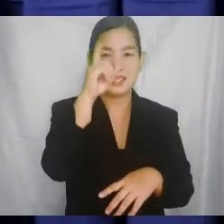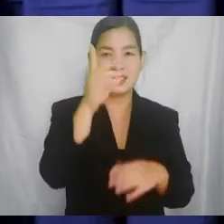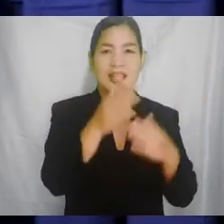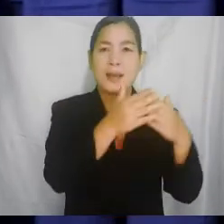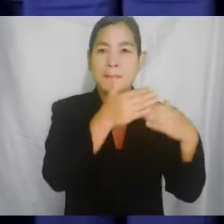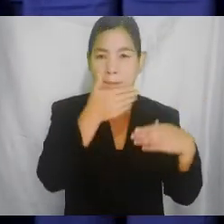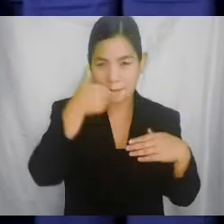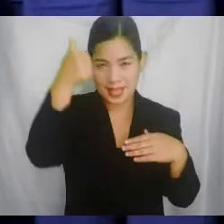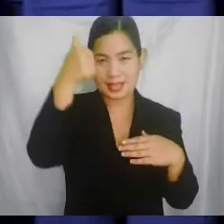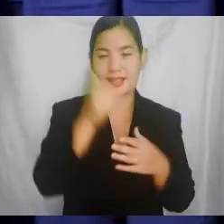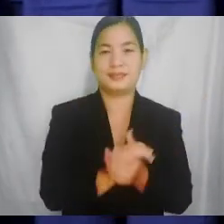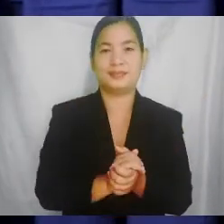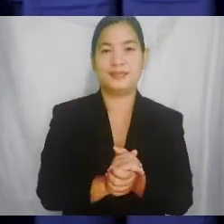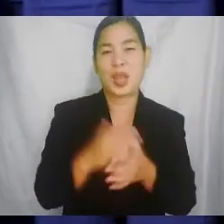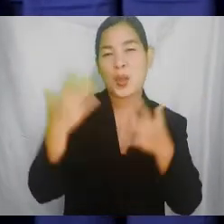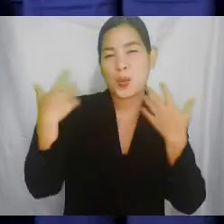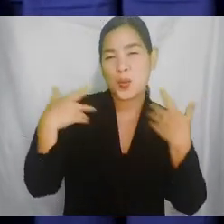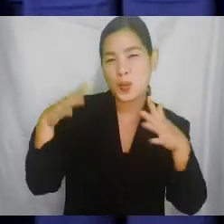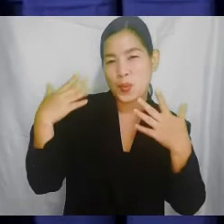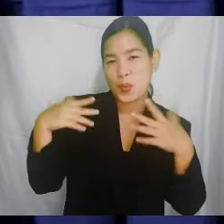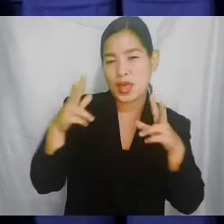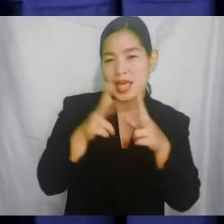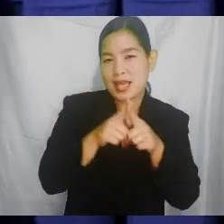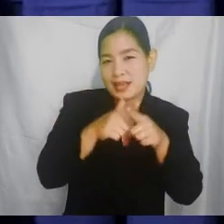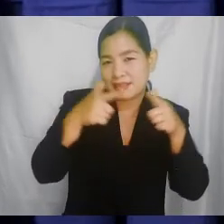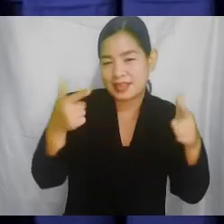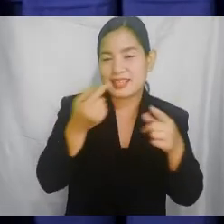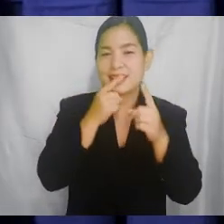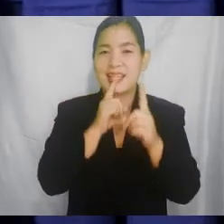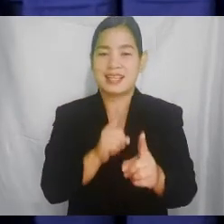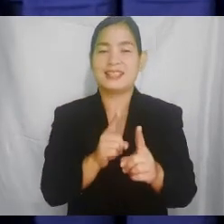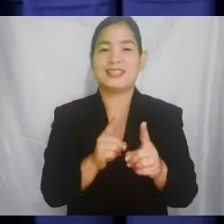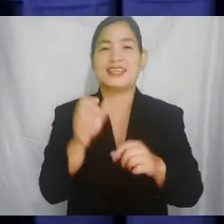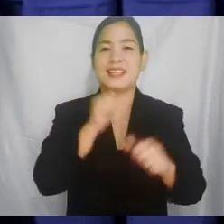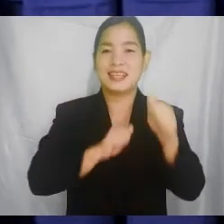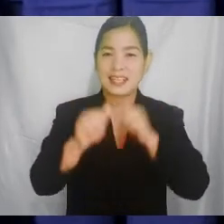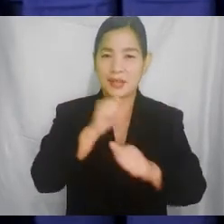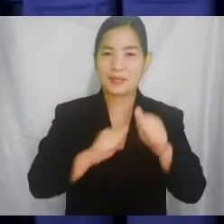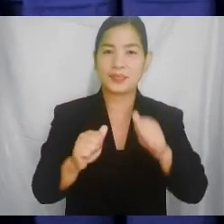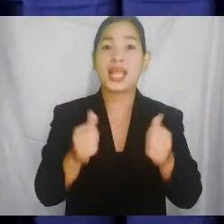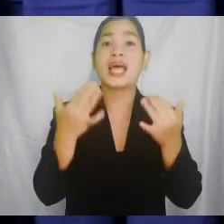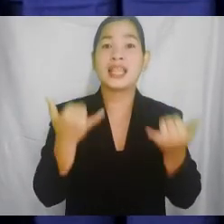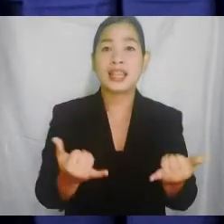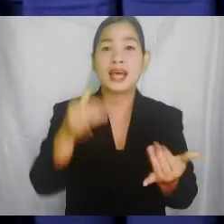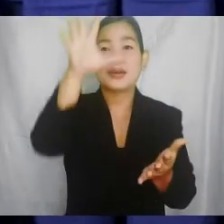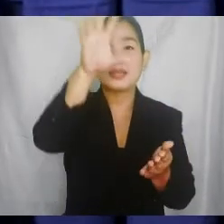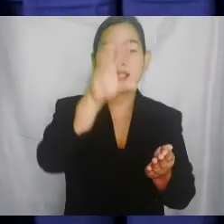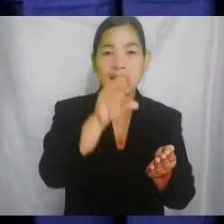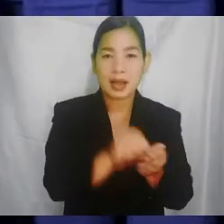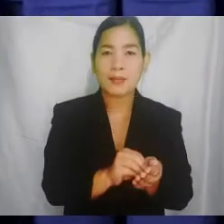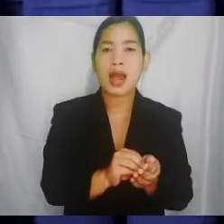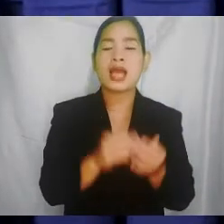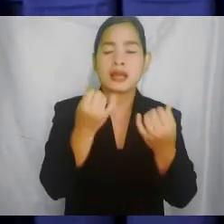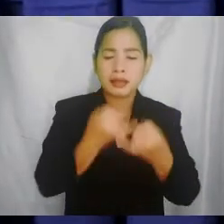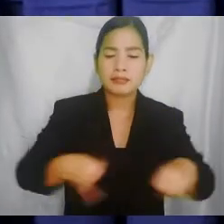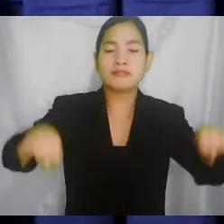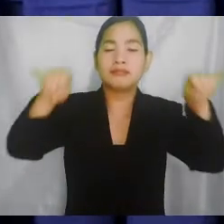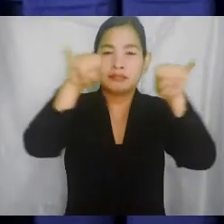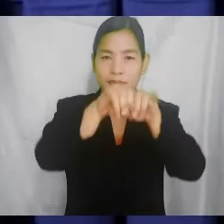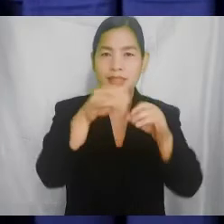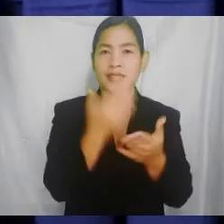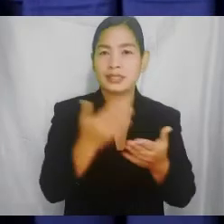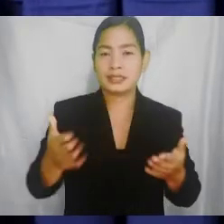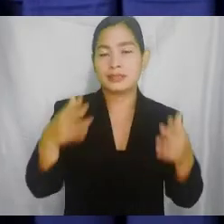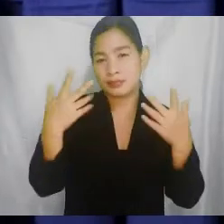Wow, you did great in answering the activities. Let's summarize the important things you have learned by answering the Let